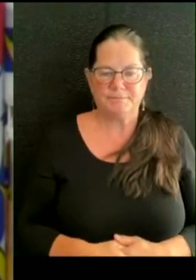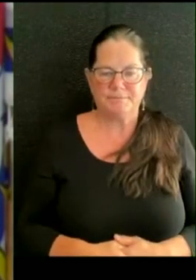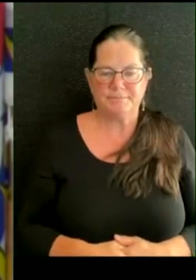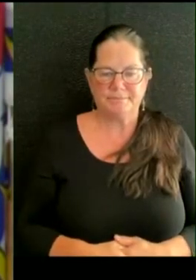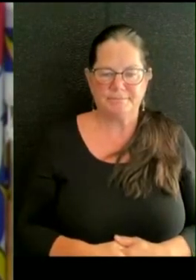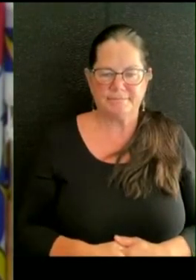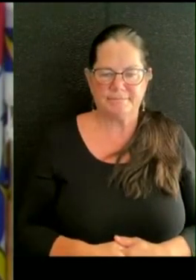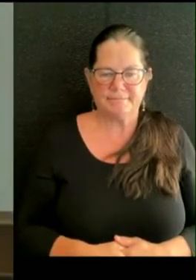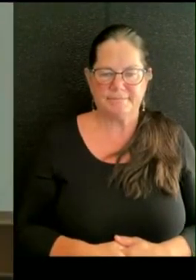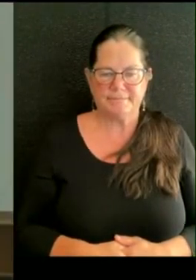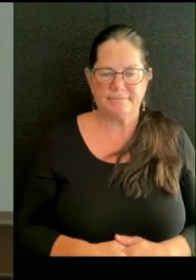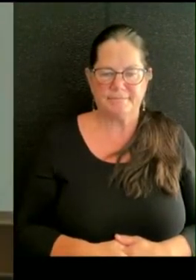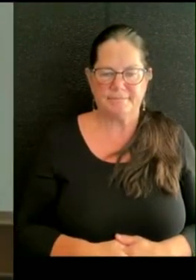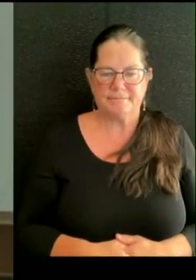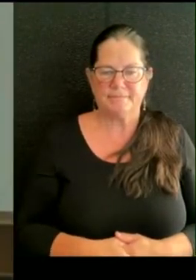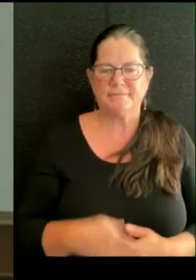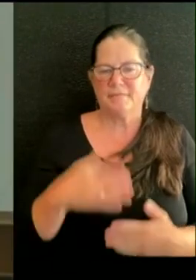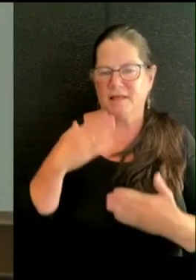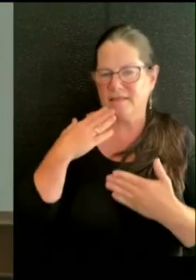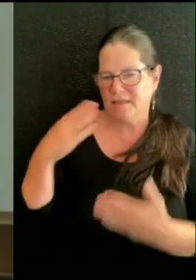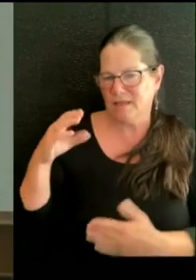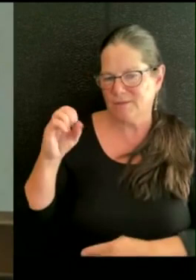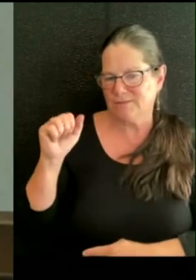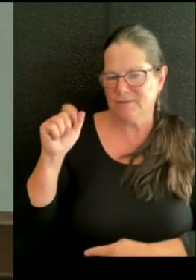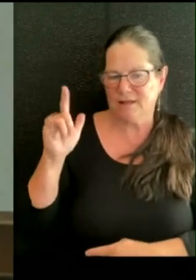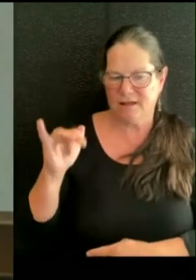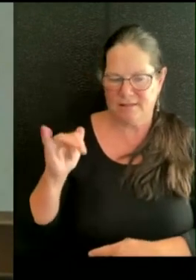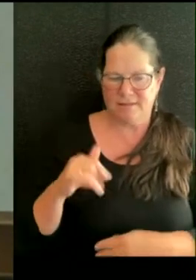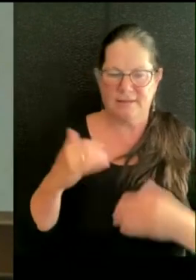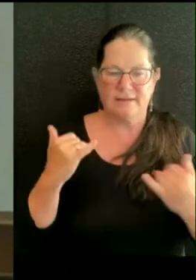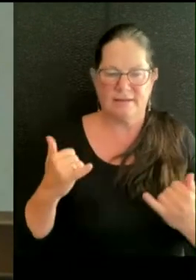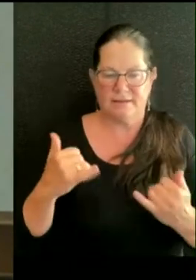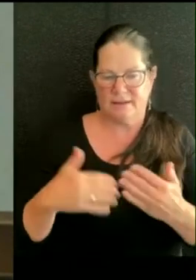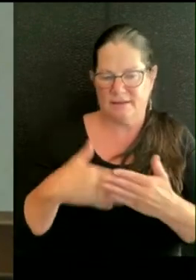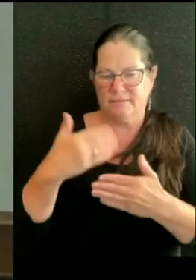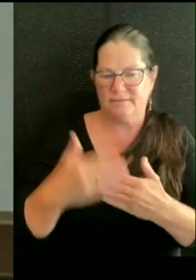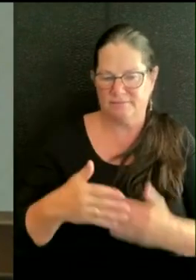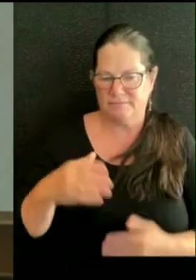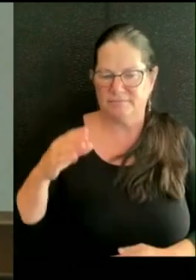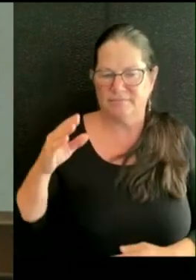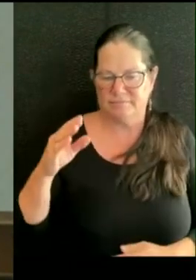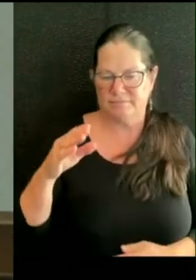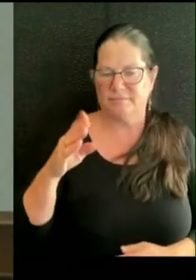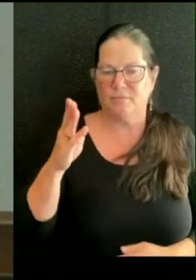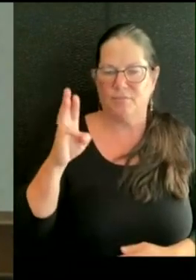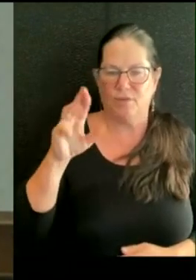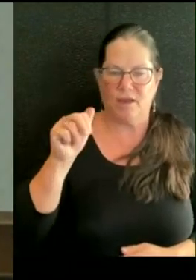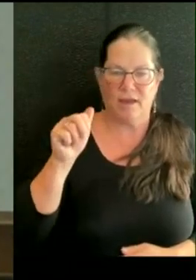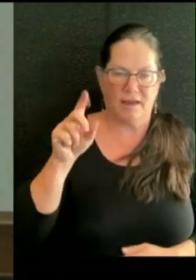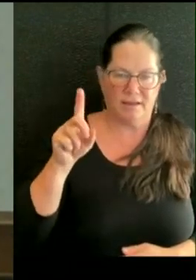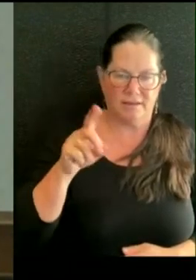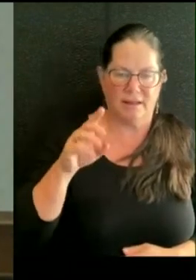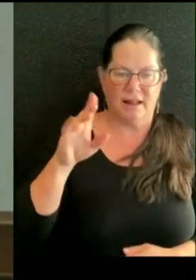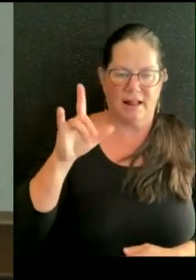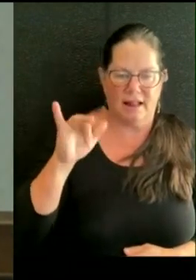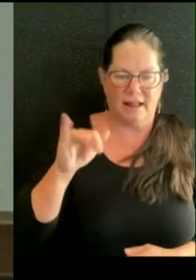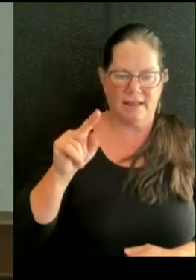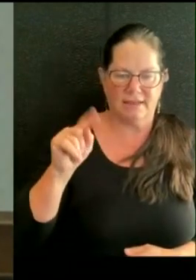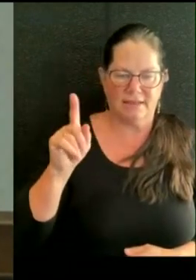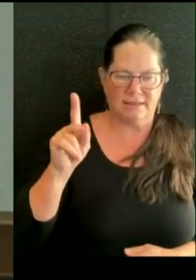Thank you, Sally. If we could please have Brad Litke, BC Wildfire Service Incident Command, come to the mic.